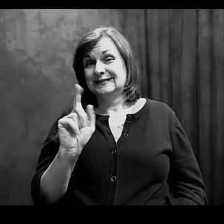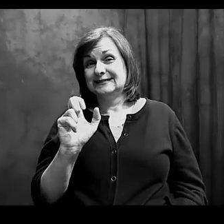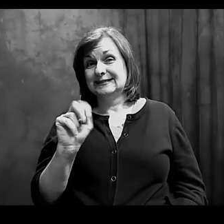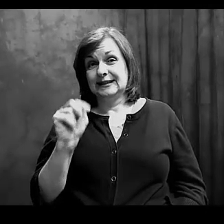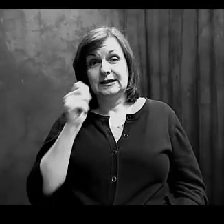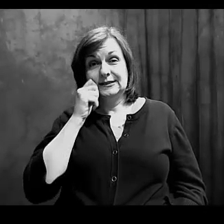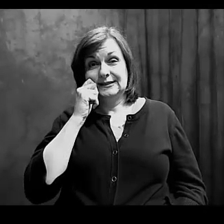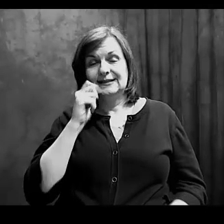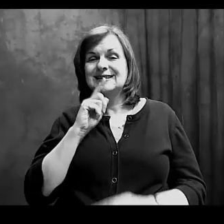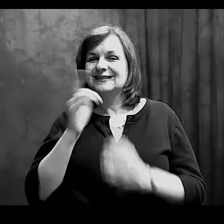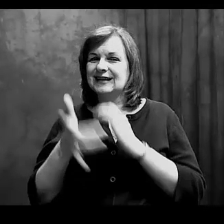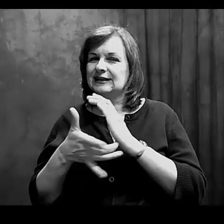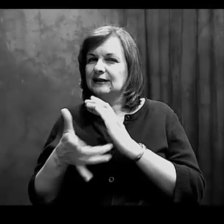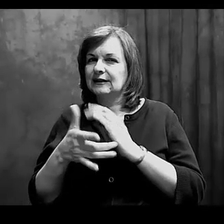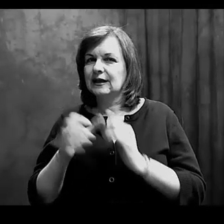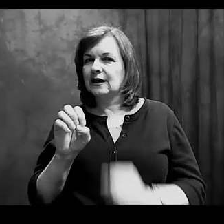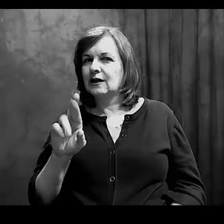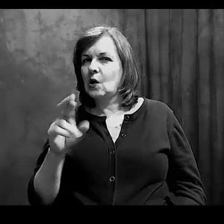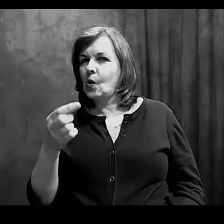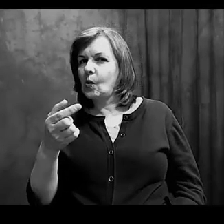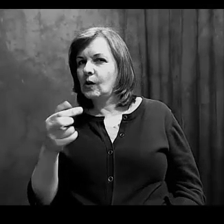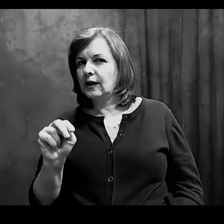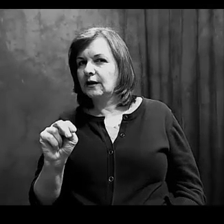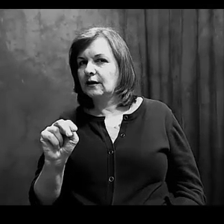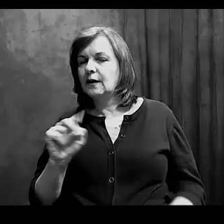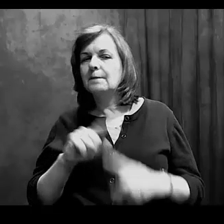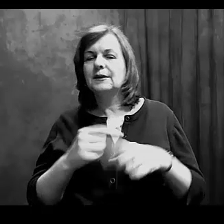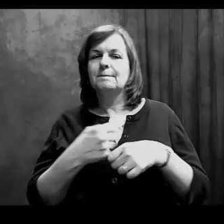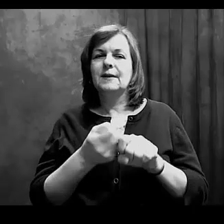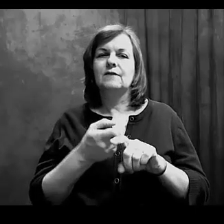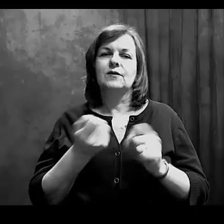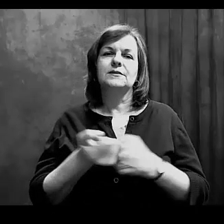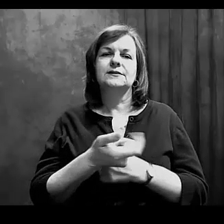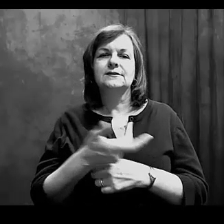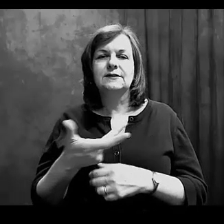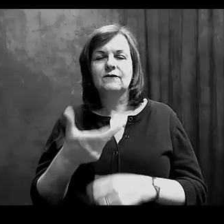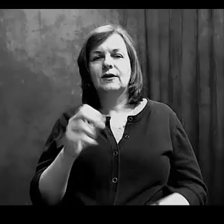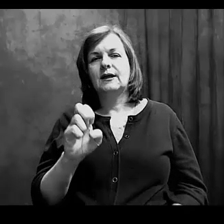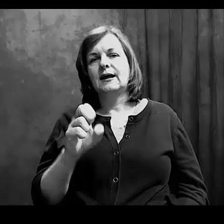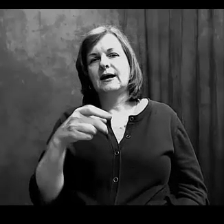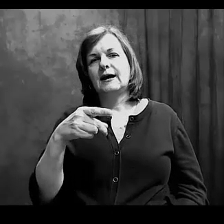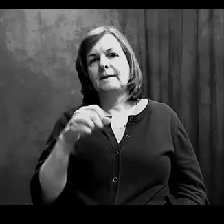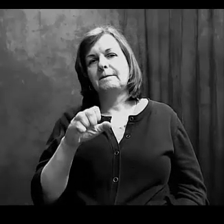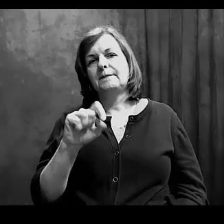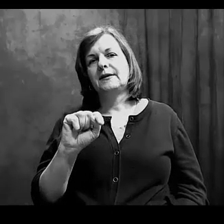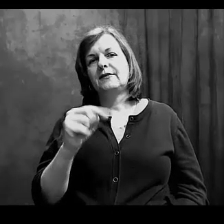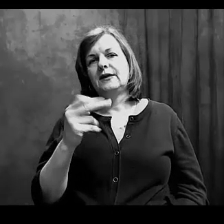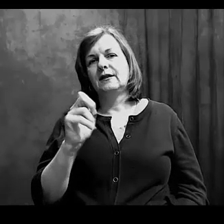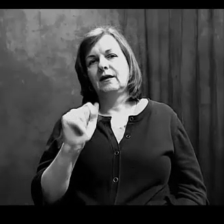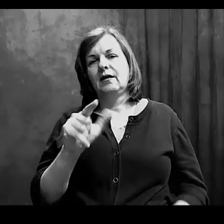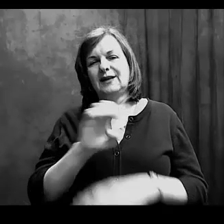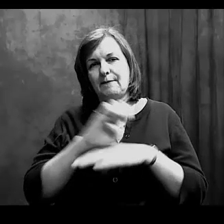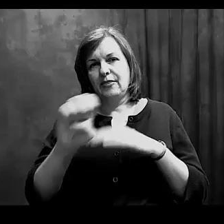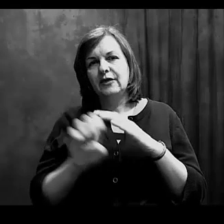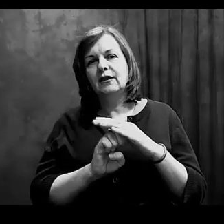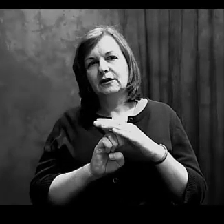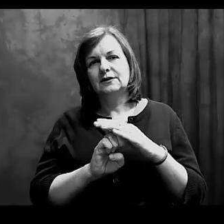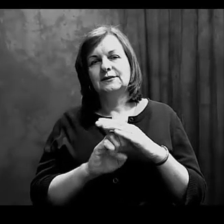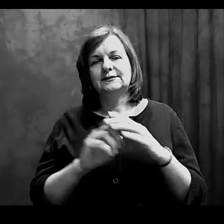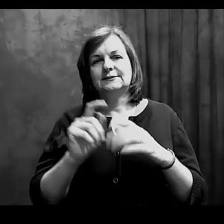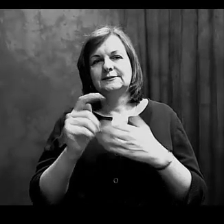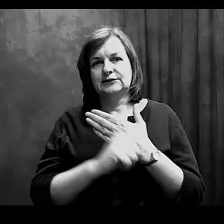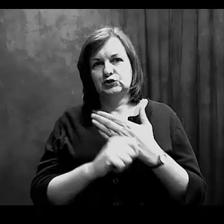Skin is technically an organ, but it's made up of many epithelial tissues. And when we look at the